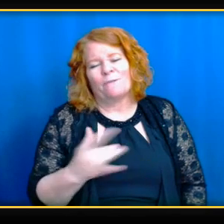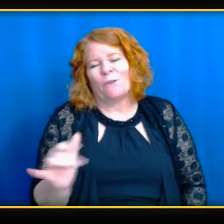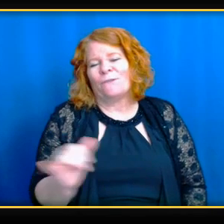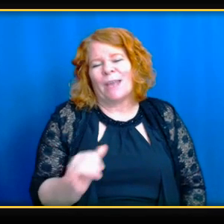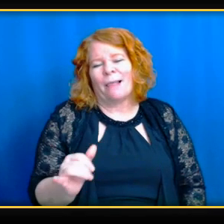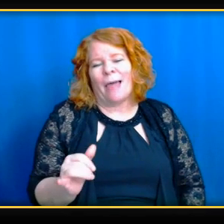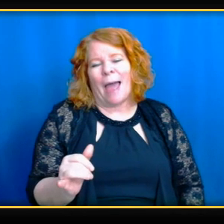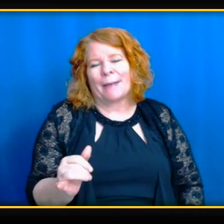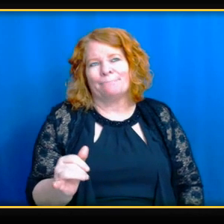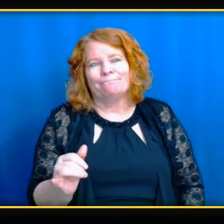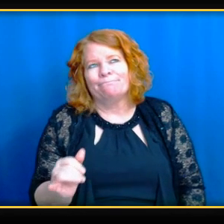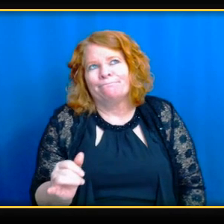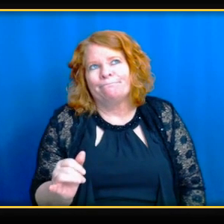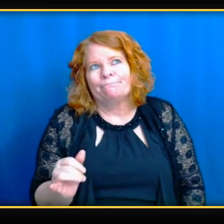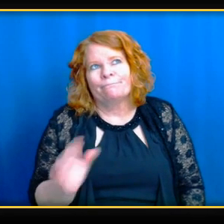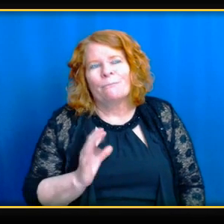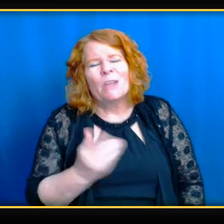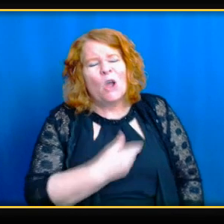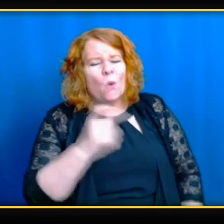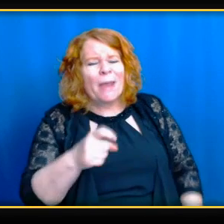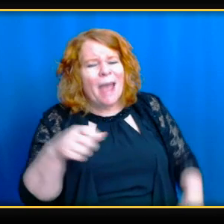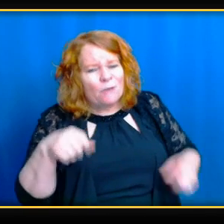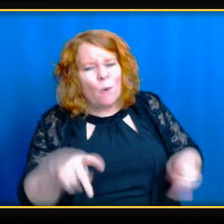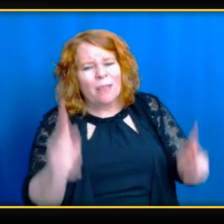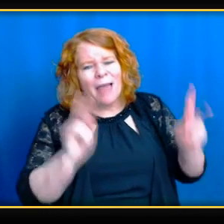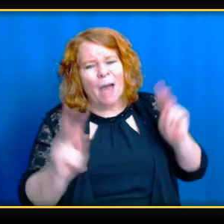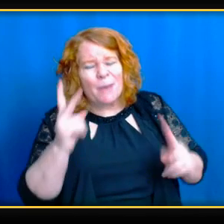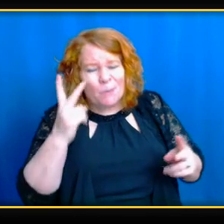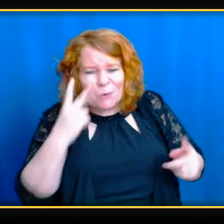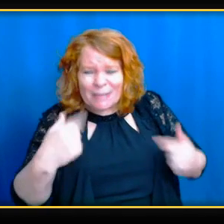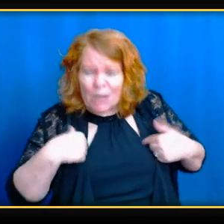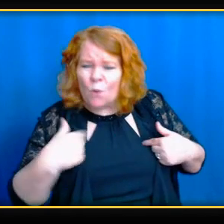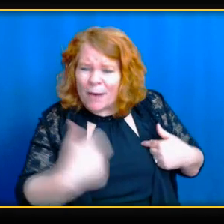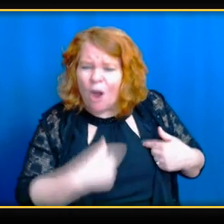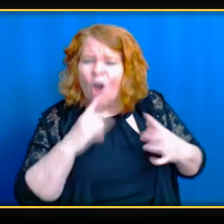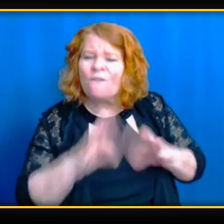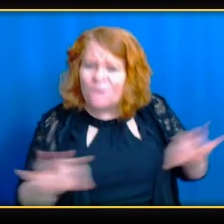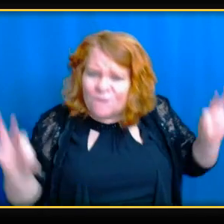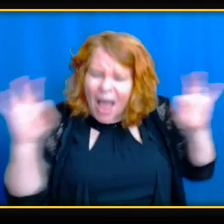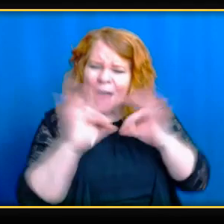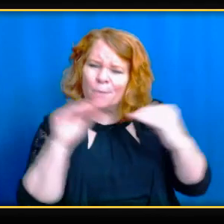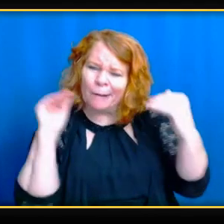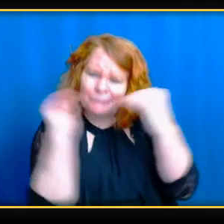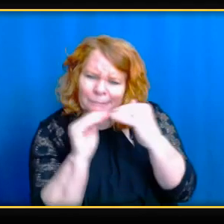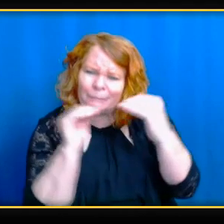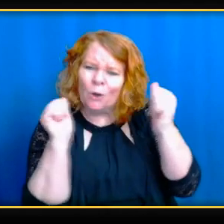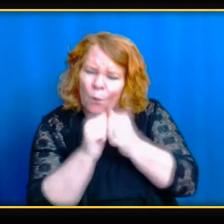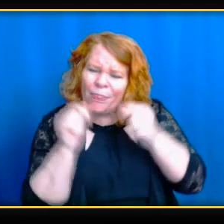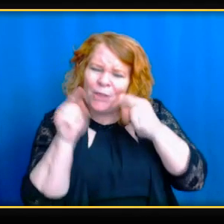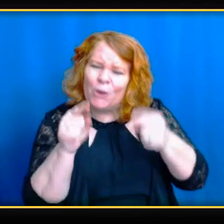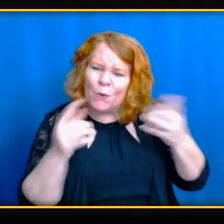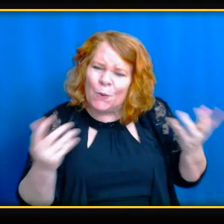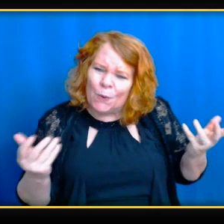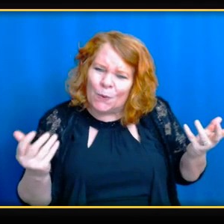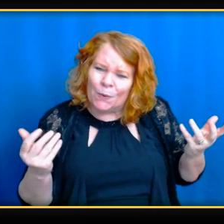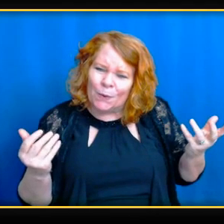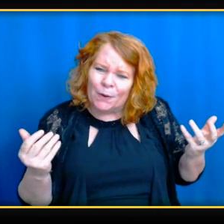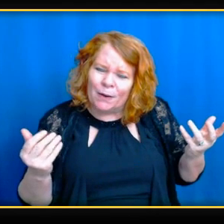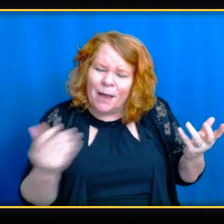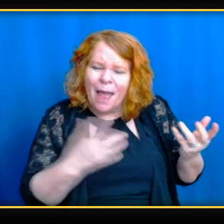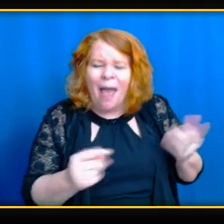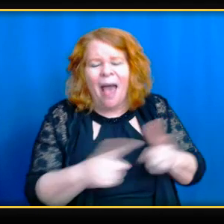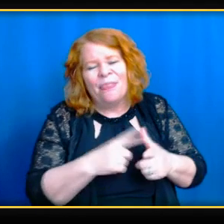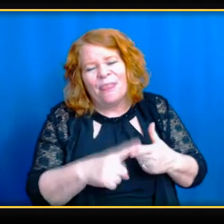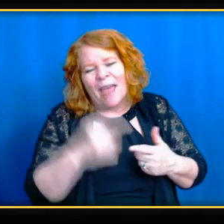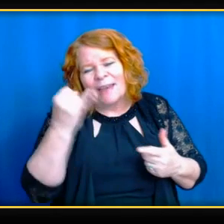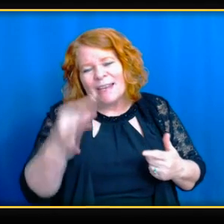to allow people to see that we are as valuable and good as they are. And then if you have, if you're